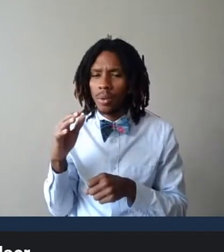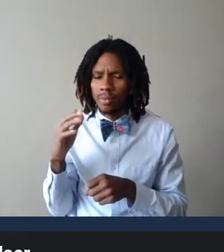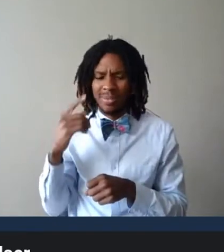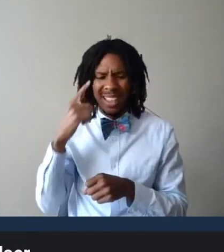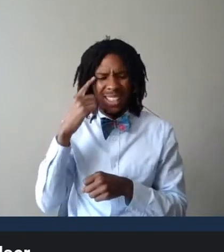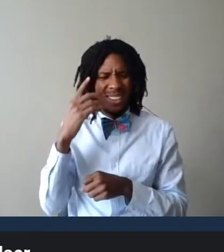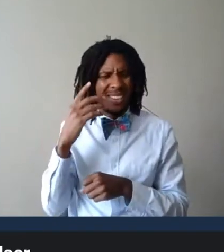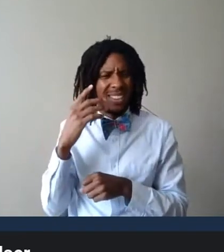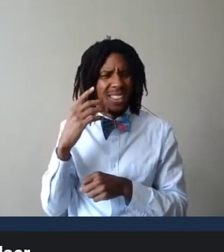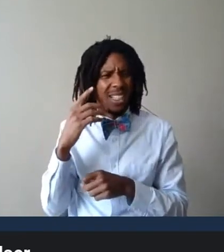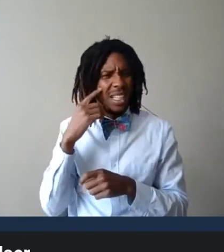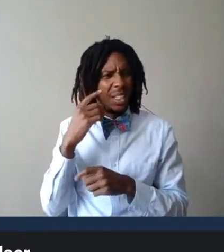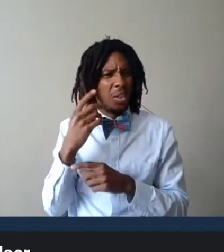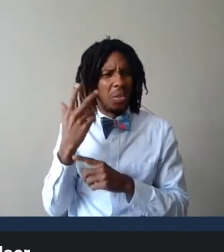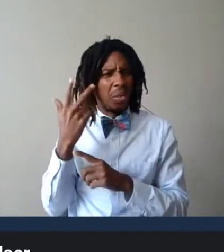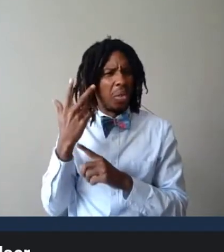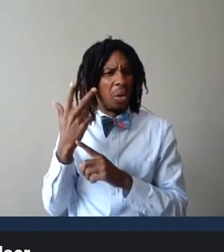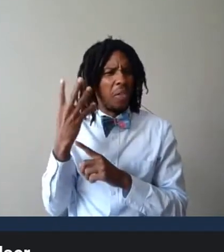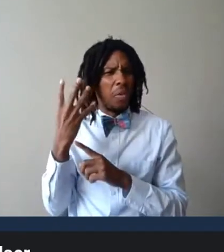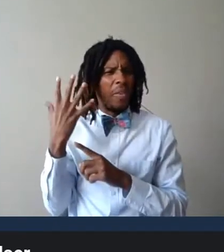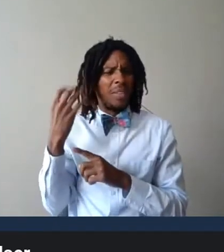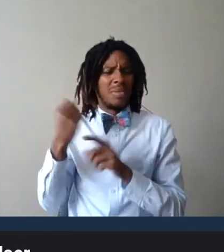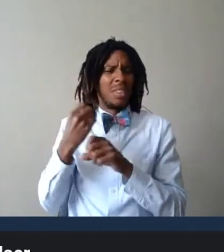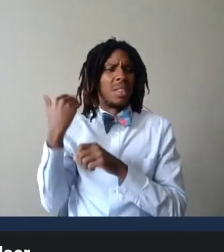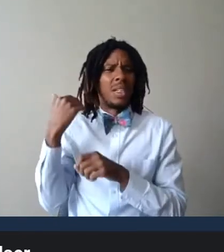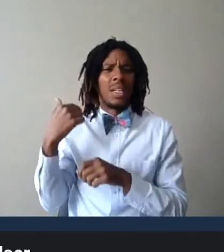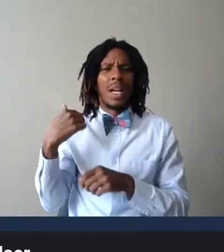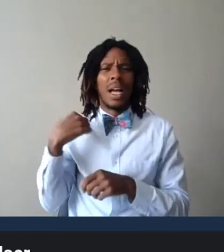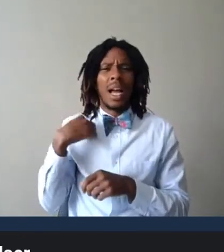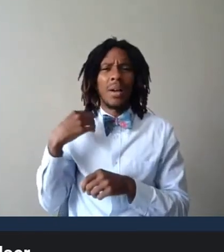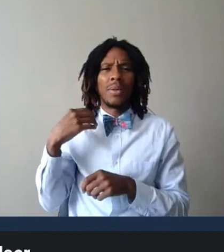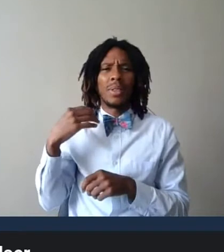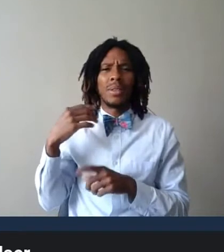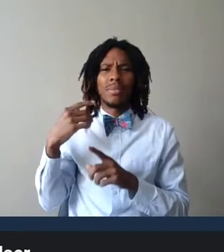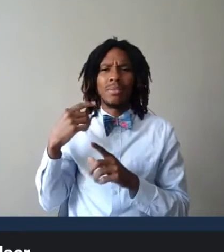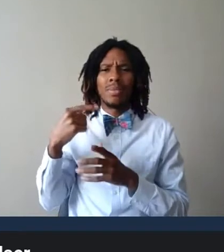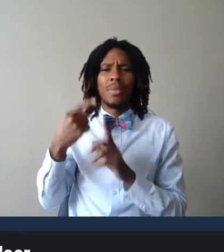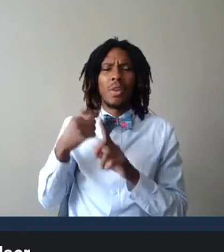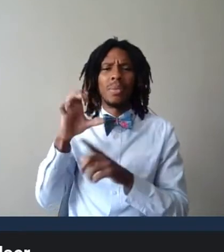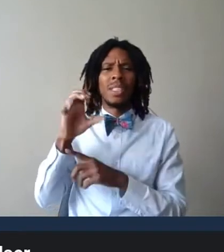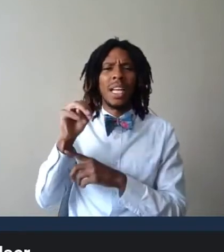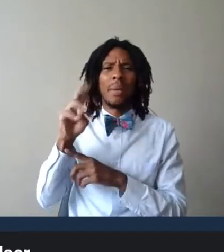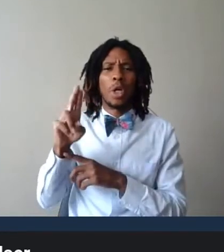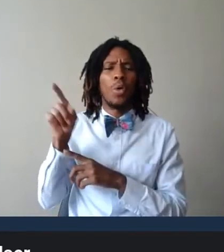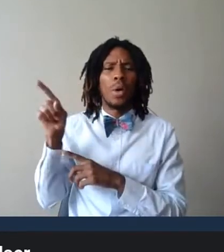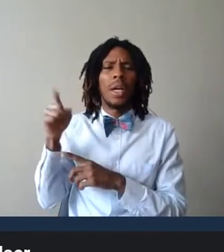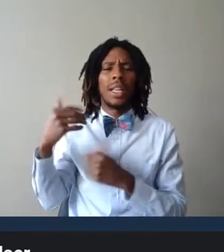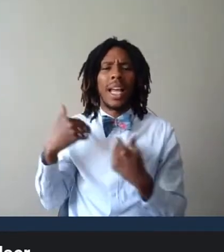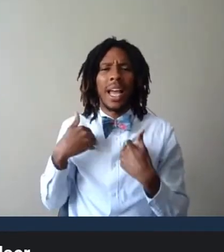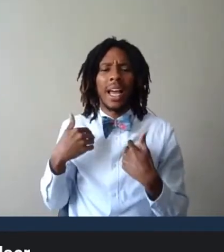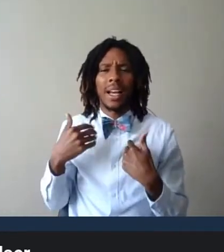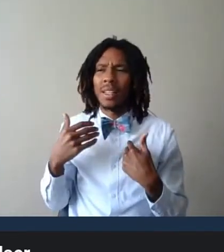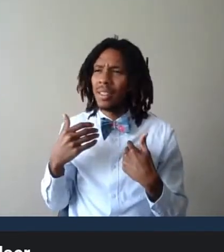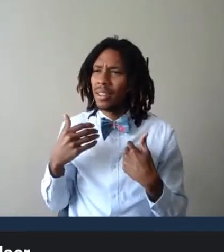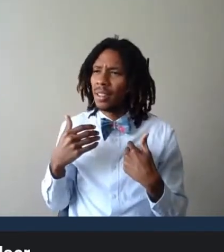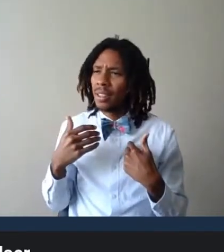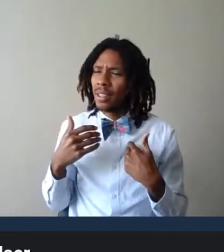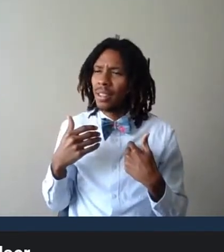actually, it's more than a couple of years ago, back when I was right out of CMU, they had a